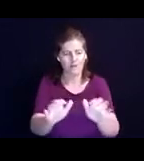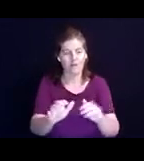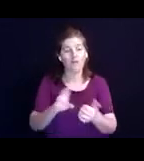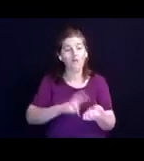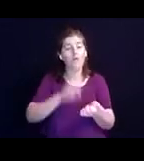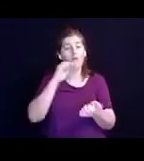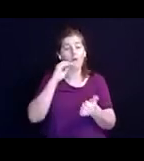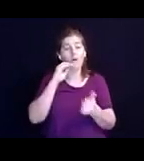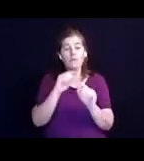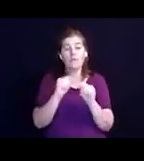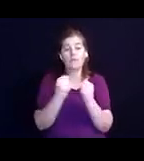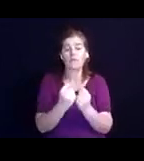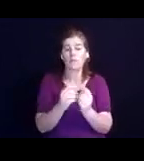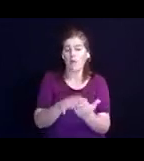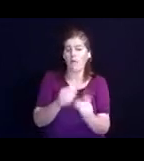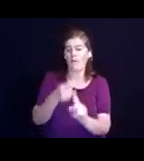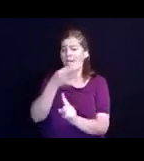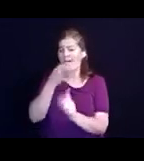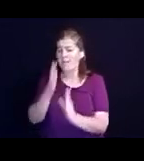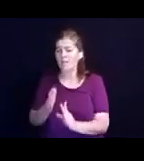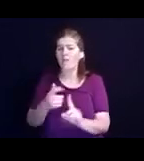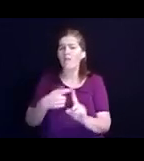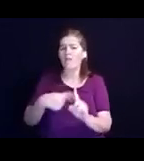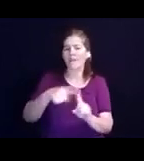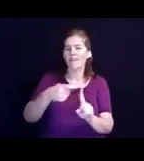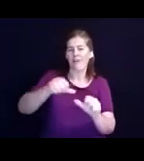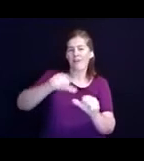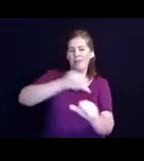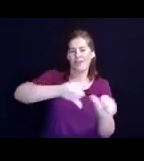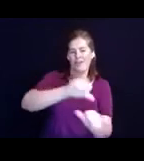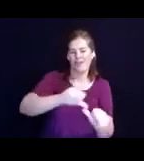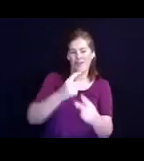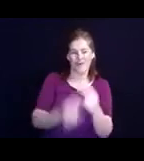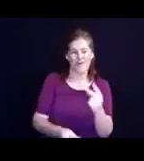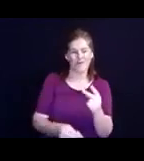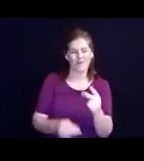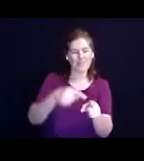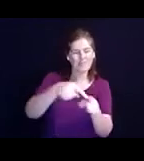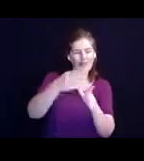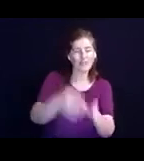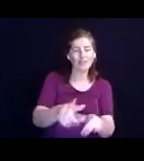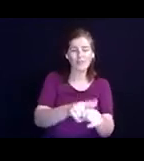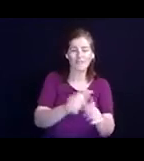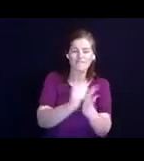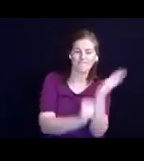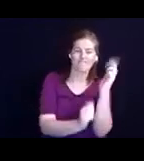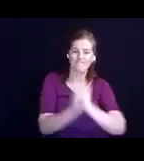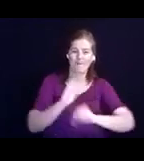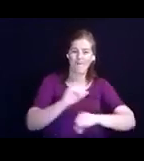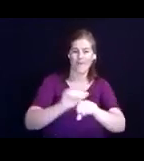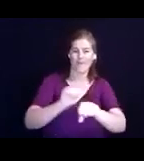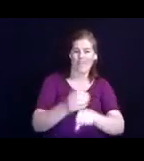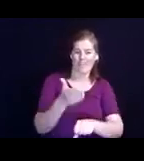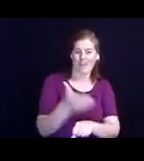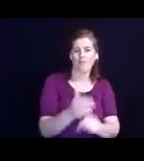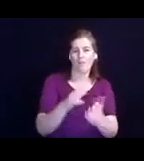learn from experts, of course, but they'll also learn from each other, as I said earlier, and those specialists that are doing the work on the ground.